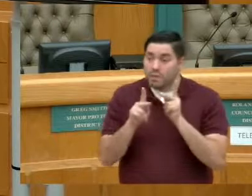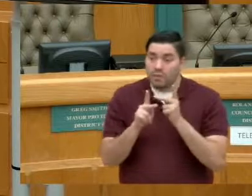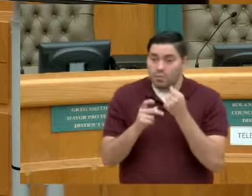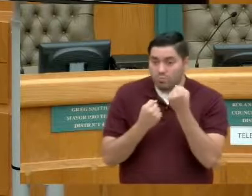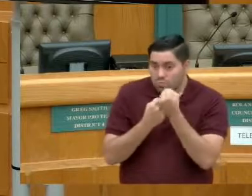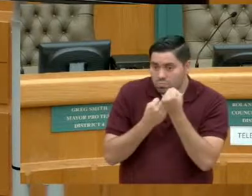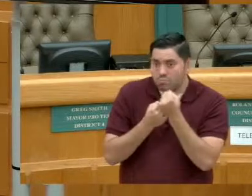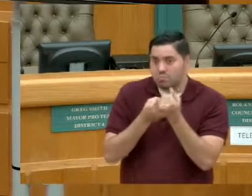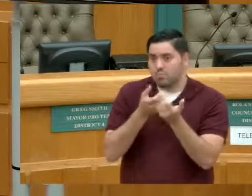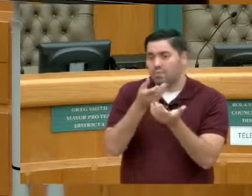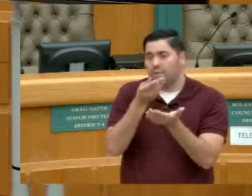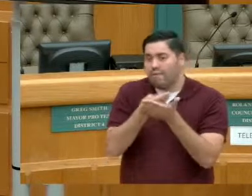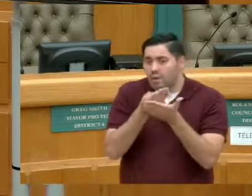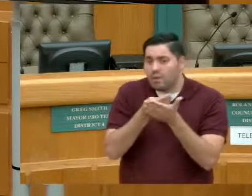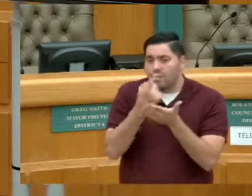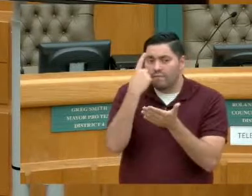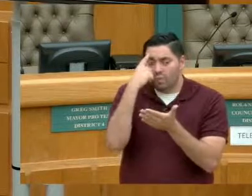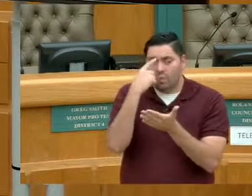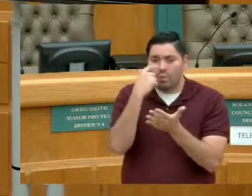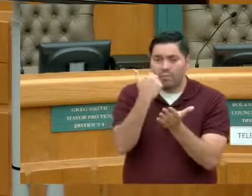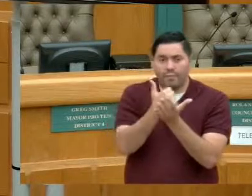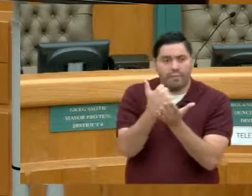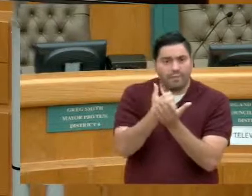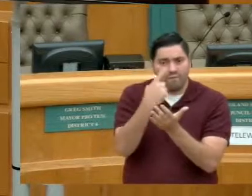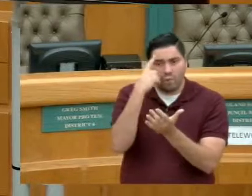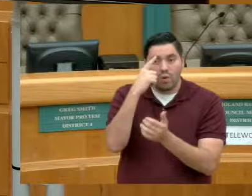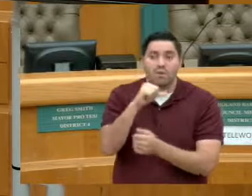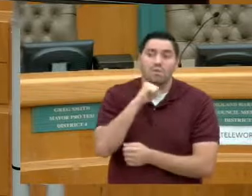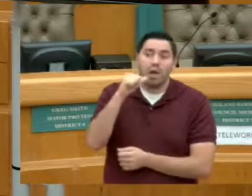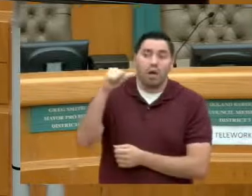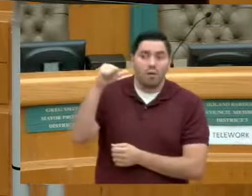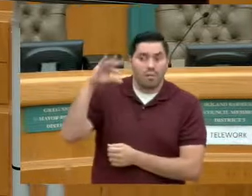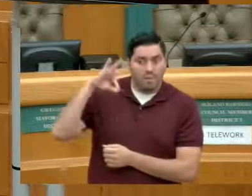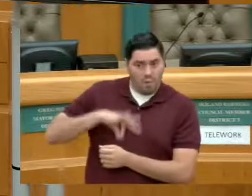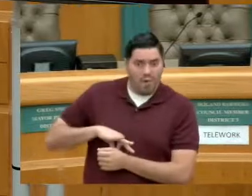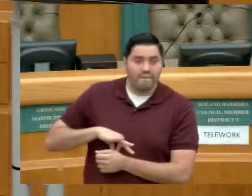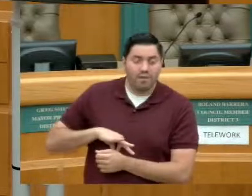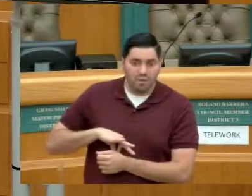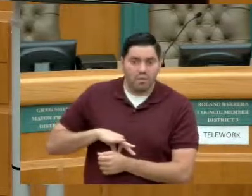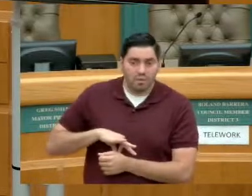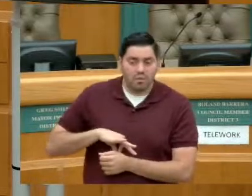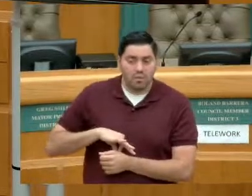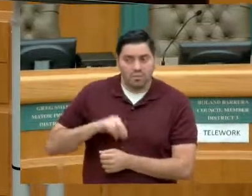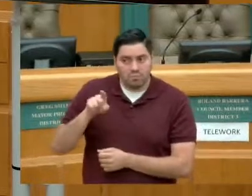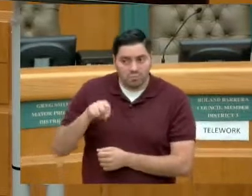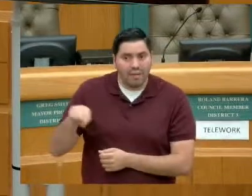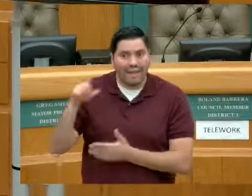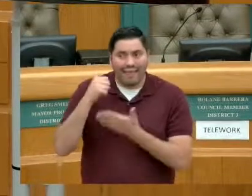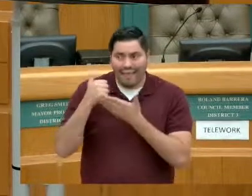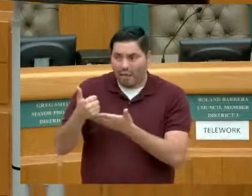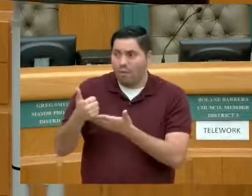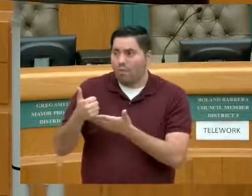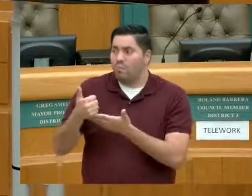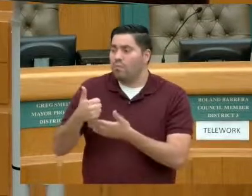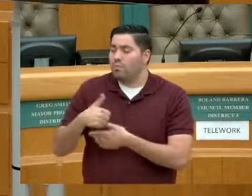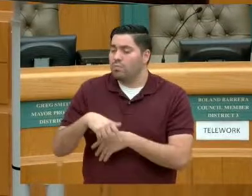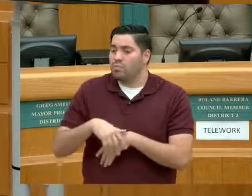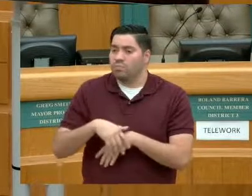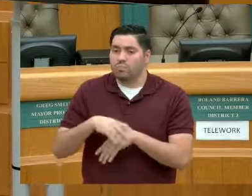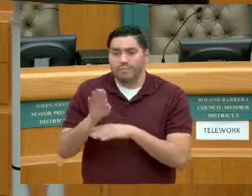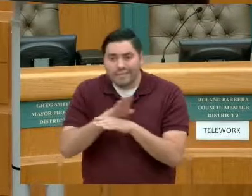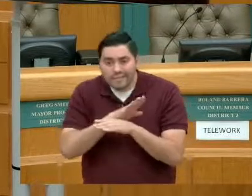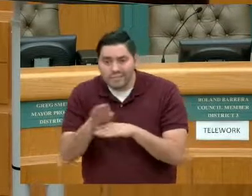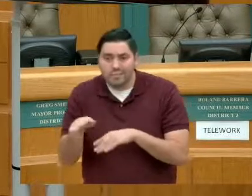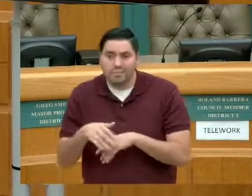the assistance to our nonprofits in the community to help people, businesses, and individuals, both in